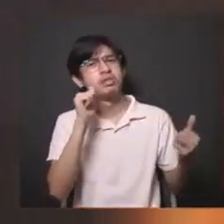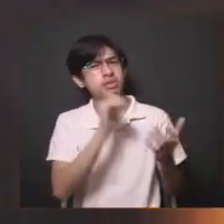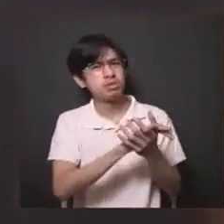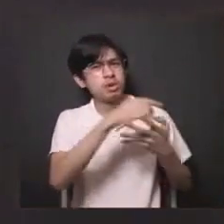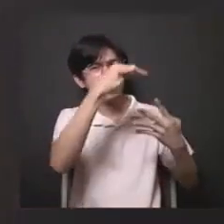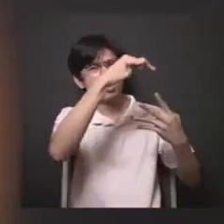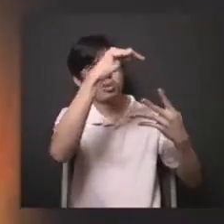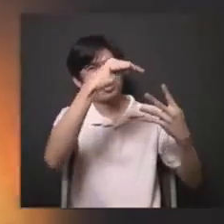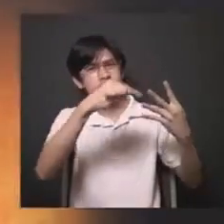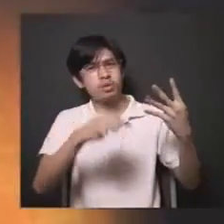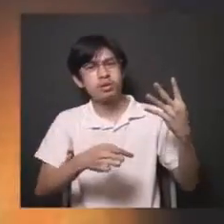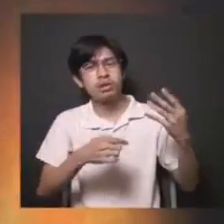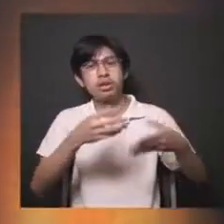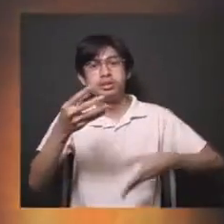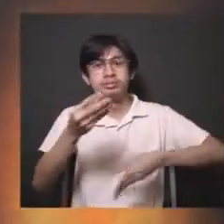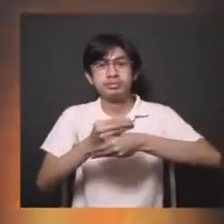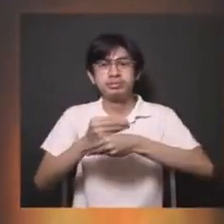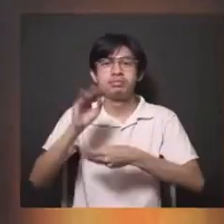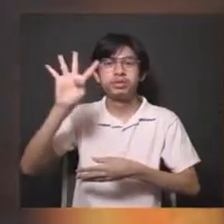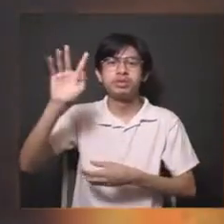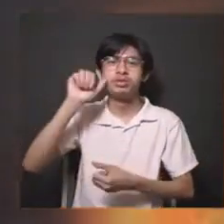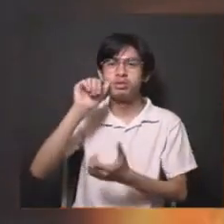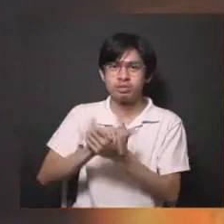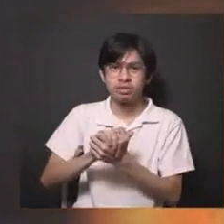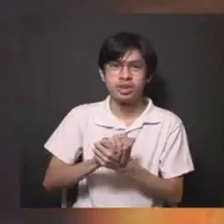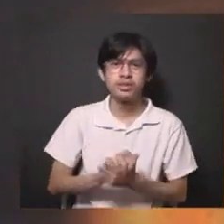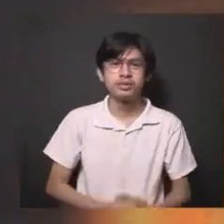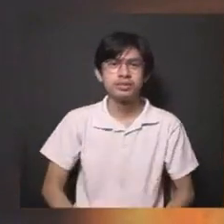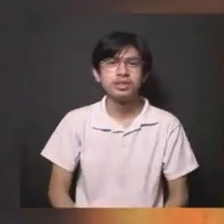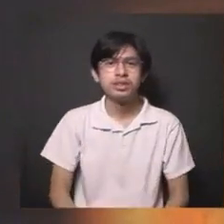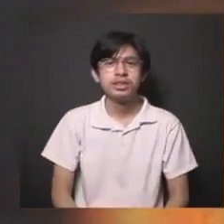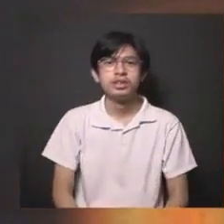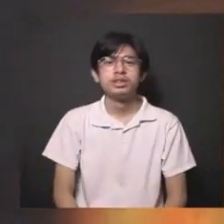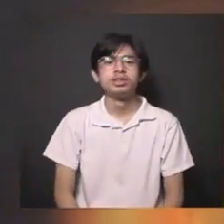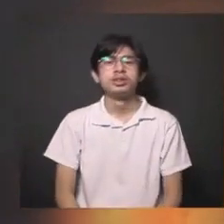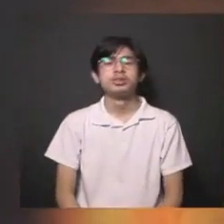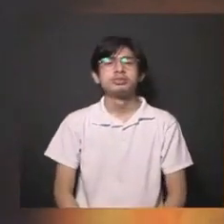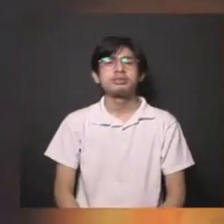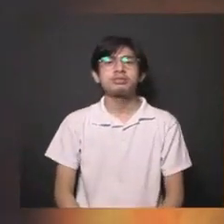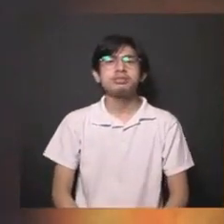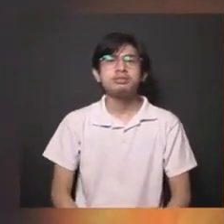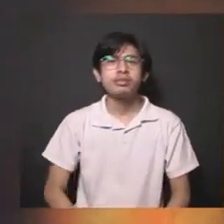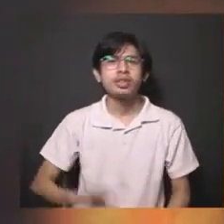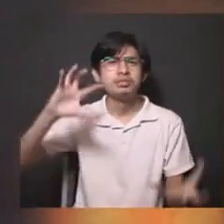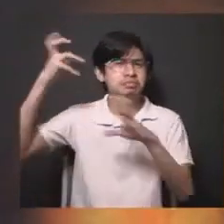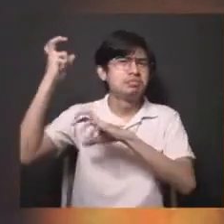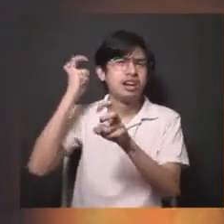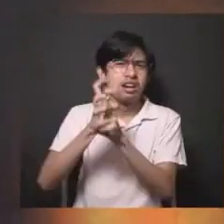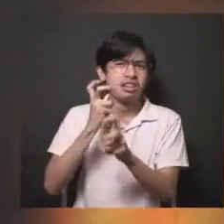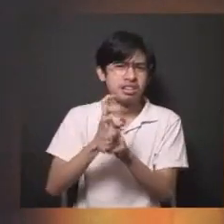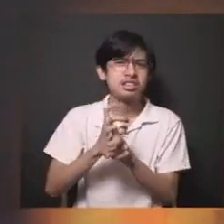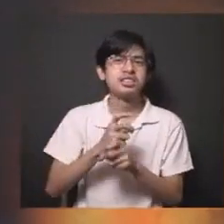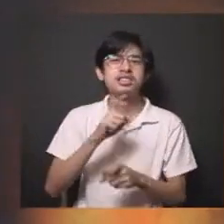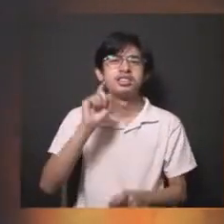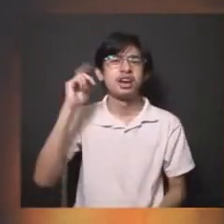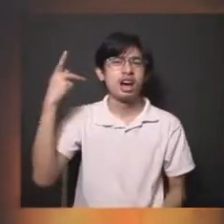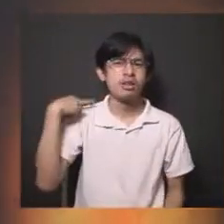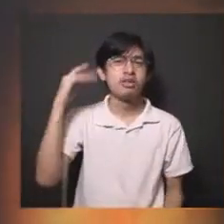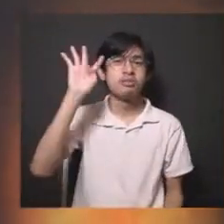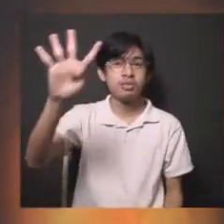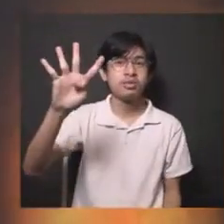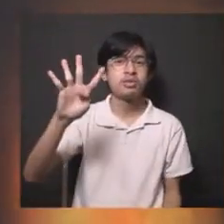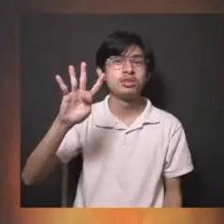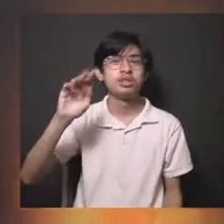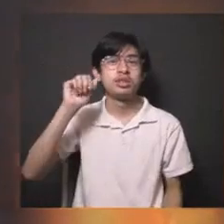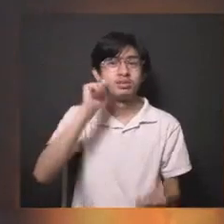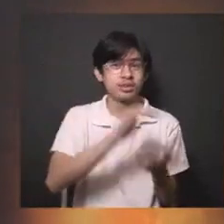4. That's how hard it must have been. But why did Jacob not allow Benjamin?